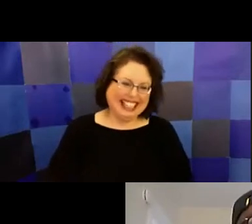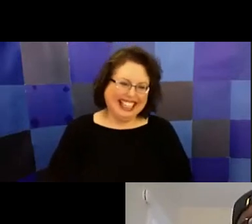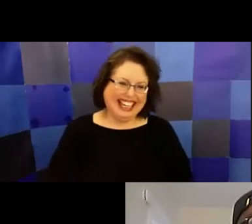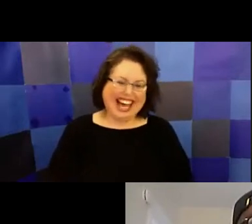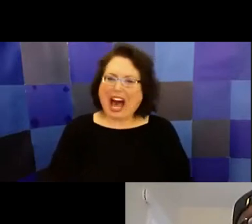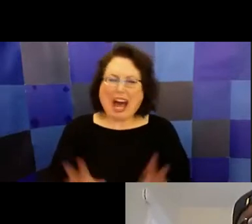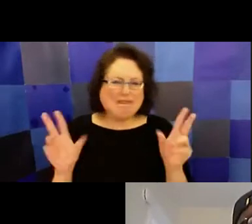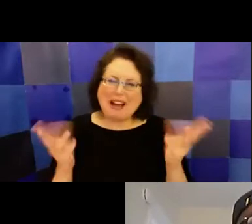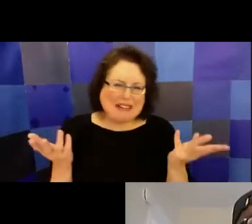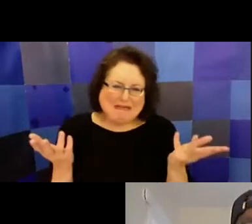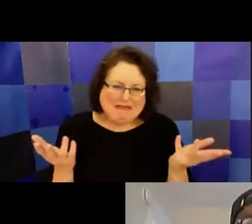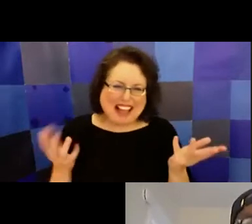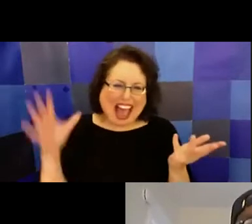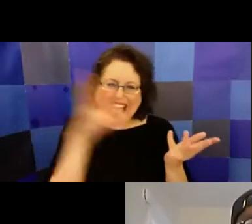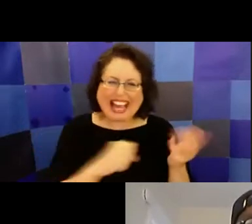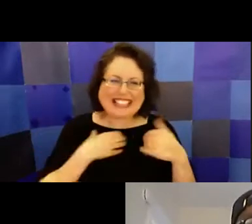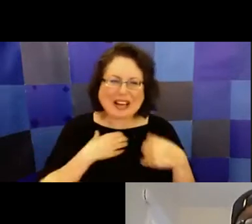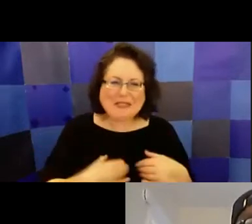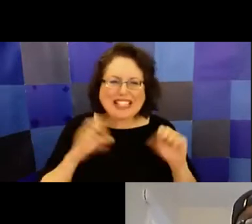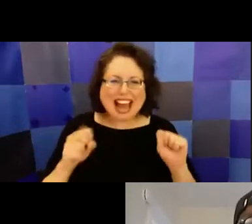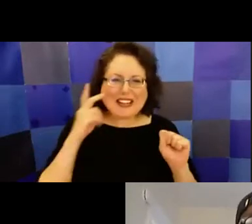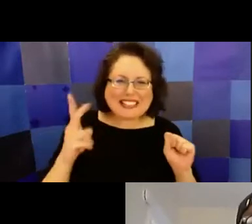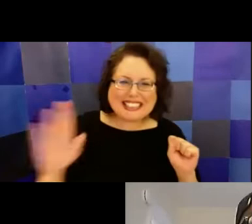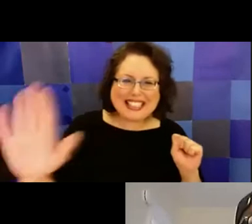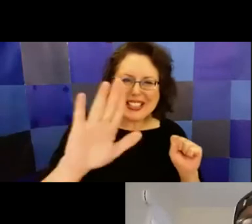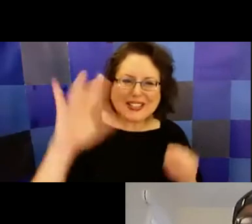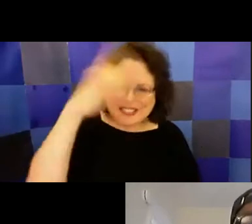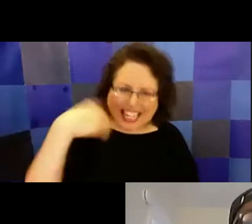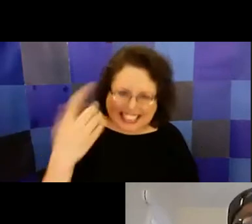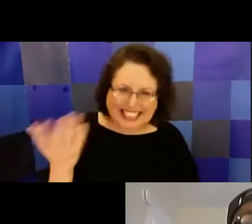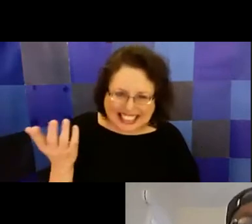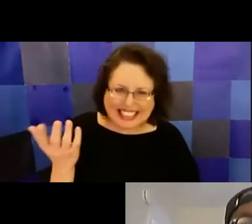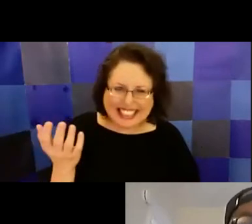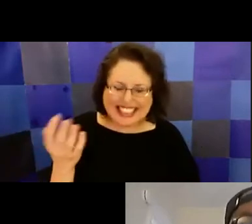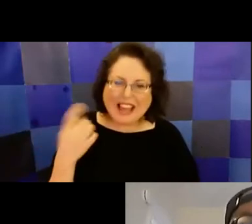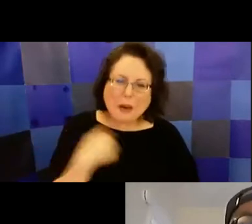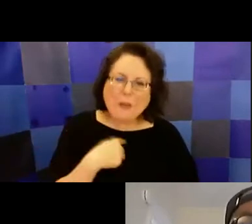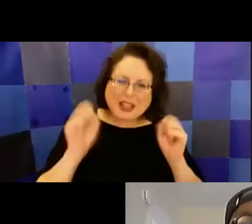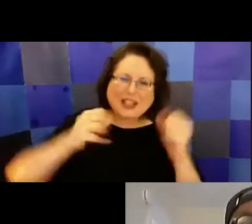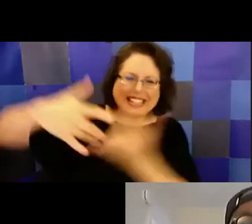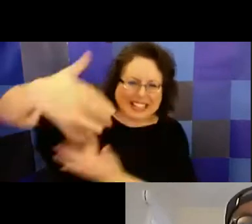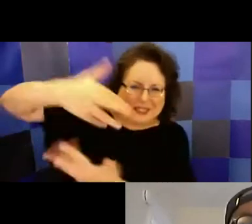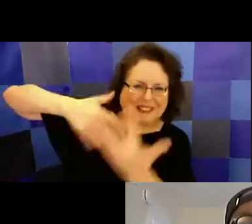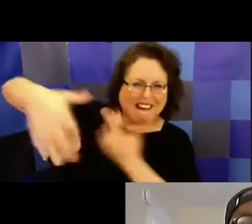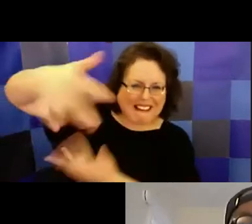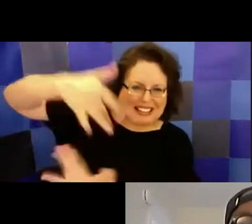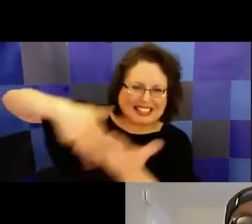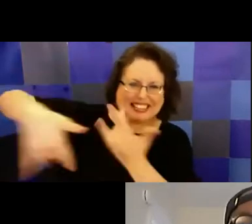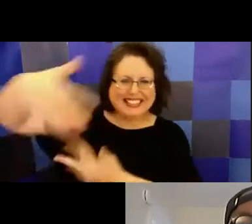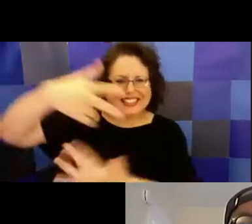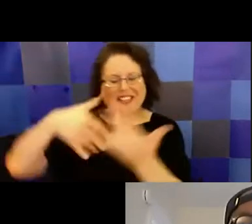No, I guess I wish I could see folks out in the audience so that we could, you know, interact.